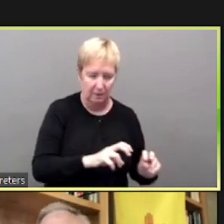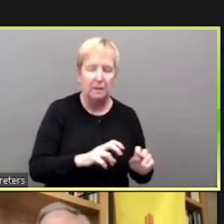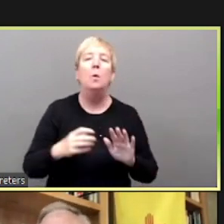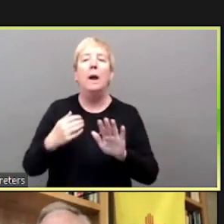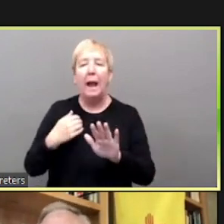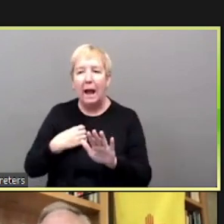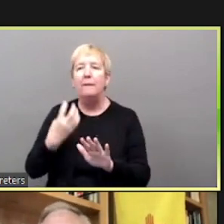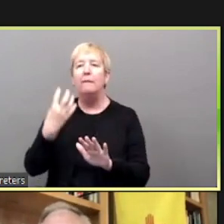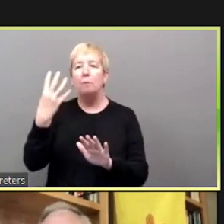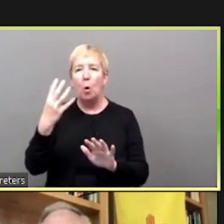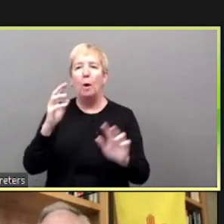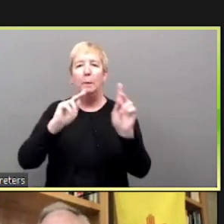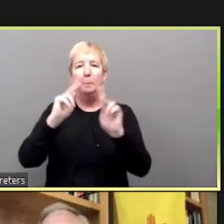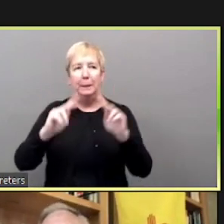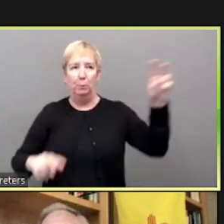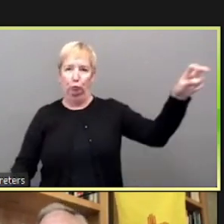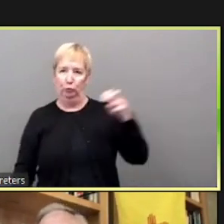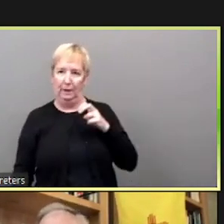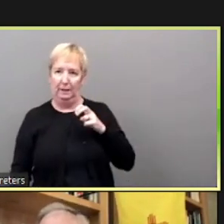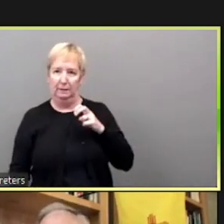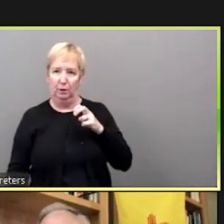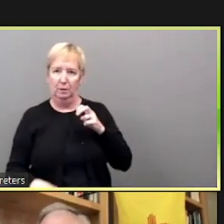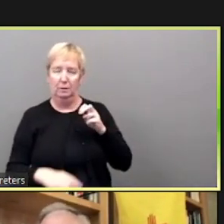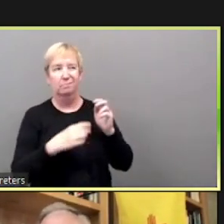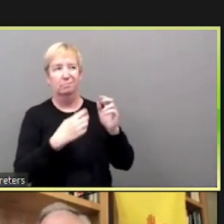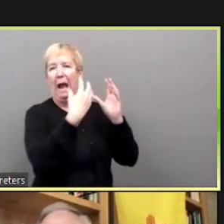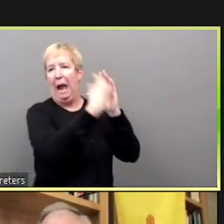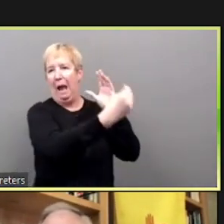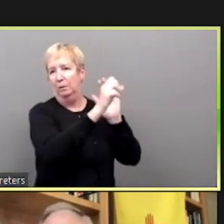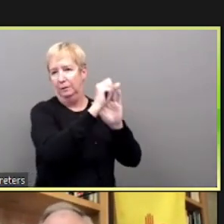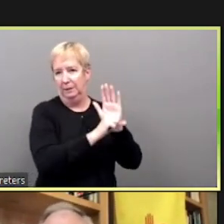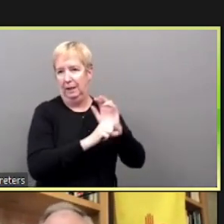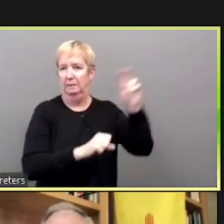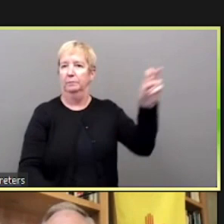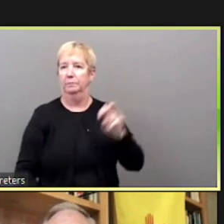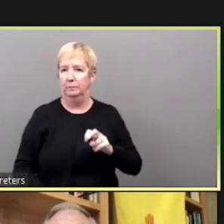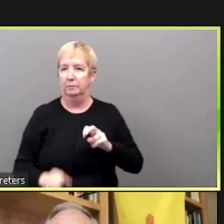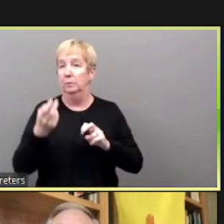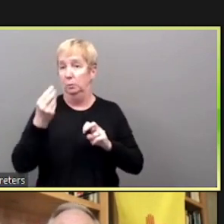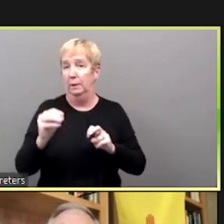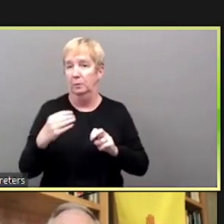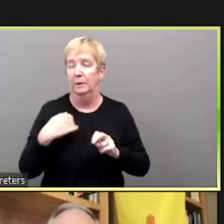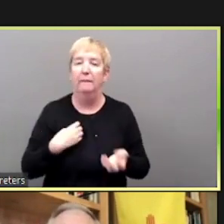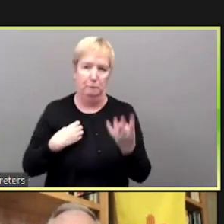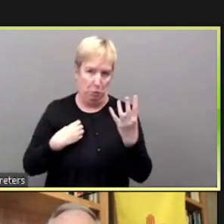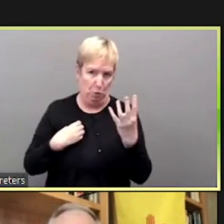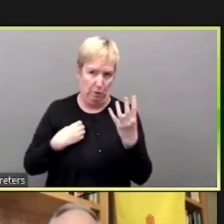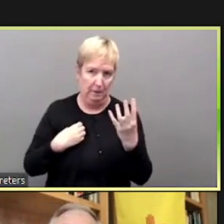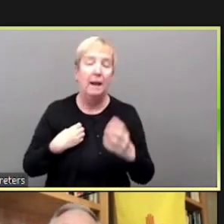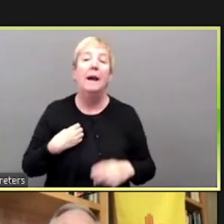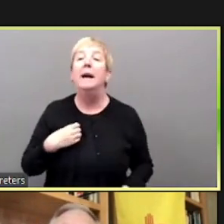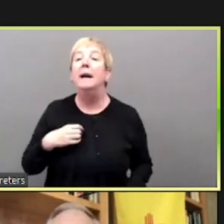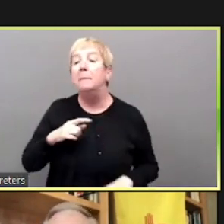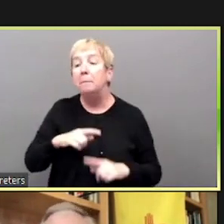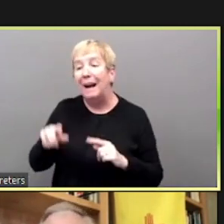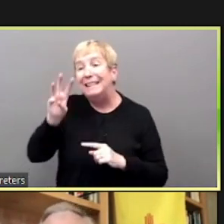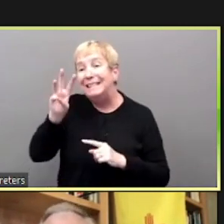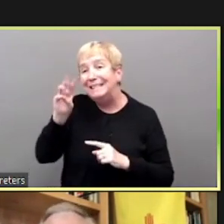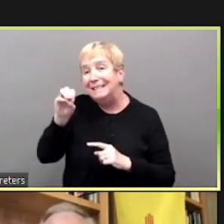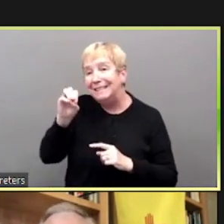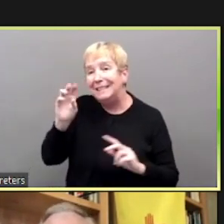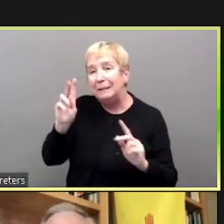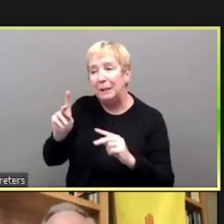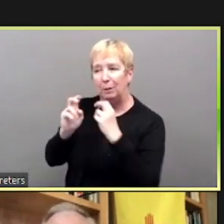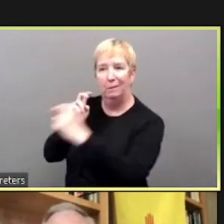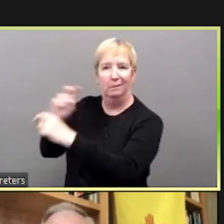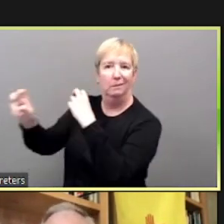transferred into the state of New Mexico from out of state for hospitalization, but over 60 people transferred from the state of New